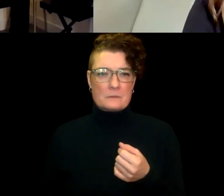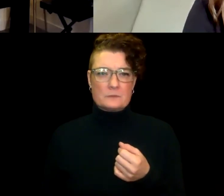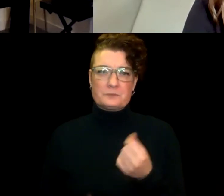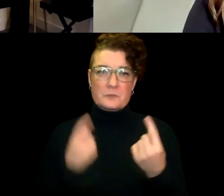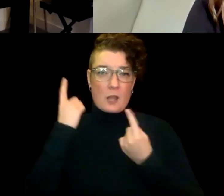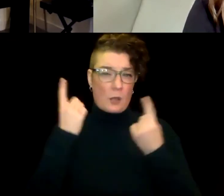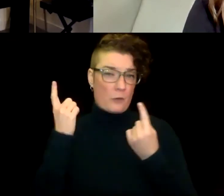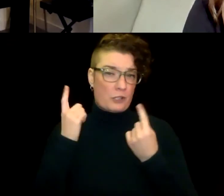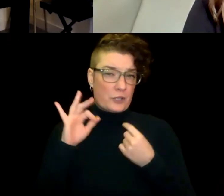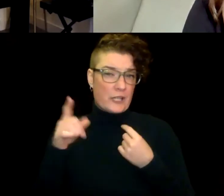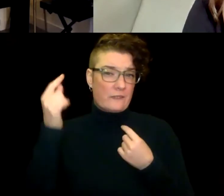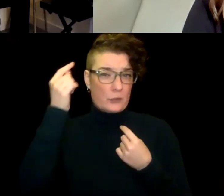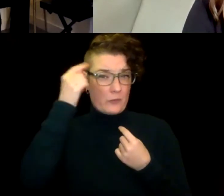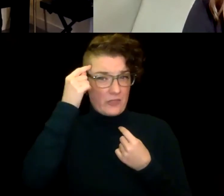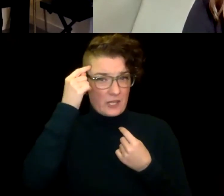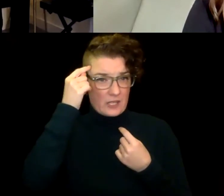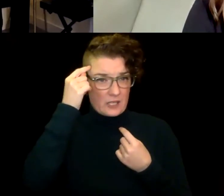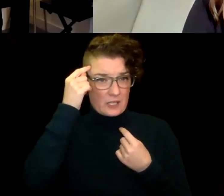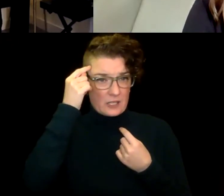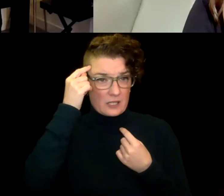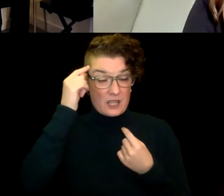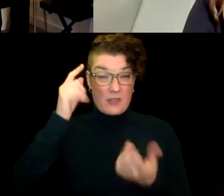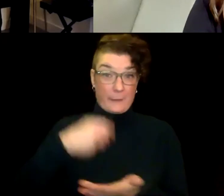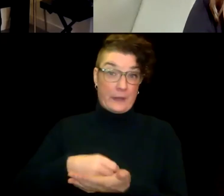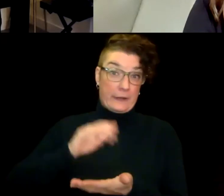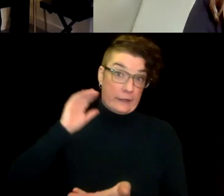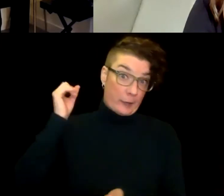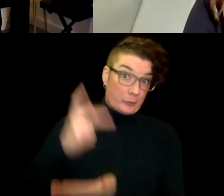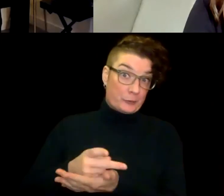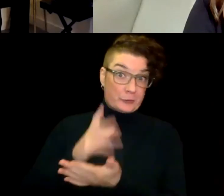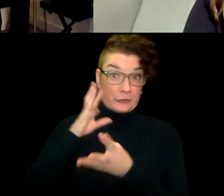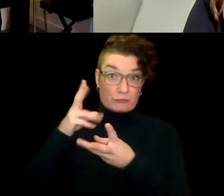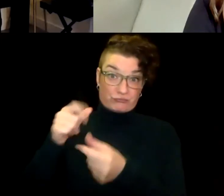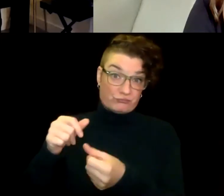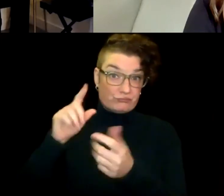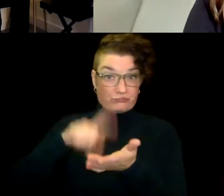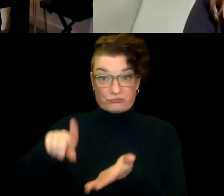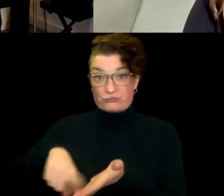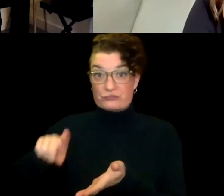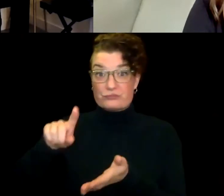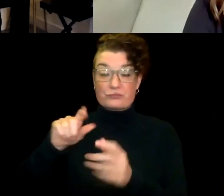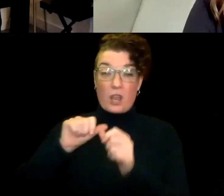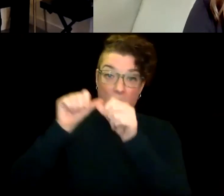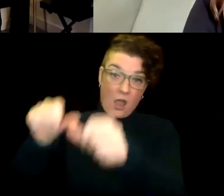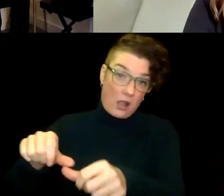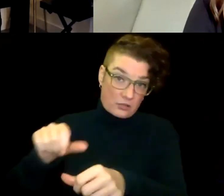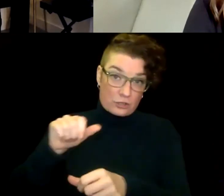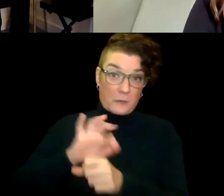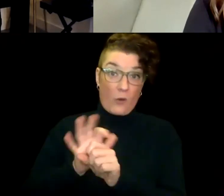wondering if you think that this huge amount of money approved for long haul COVID will